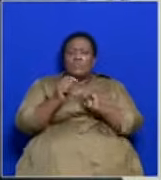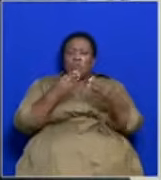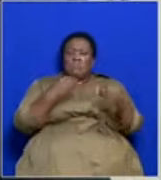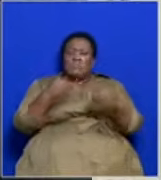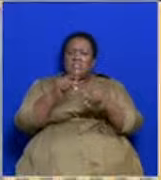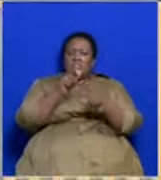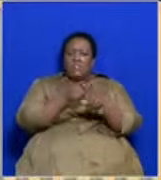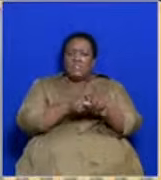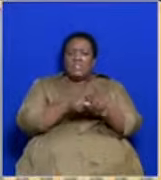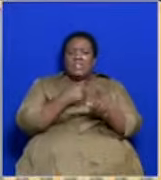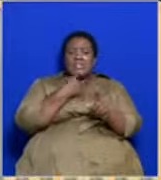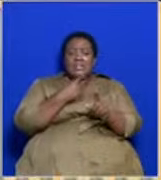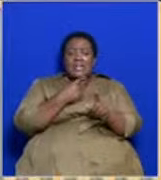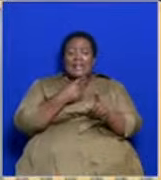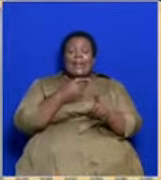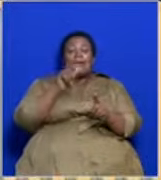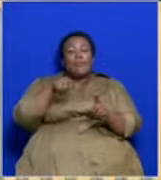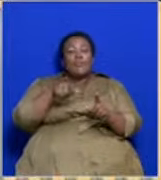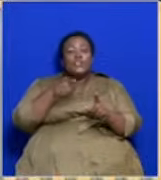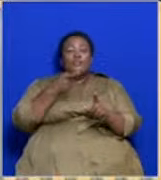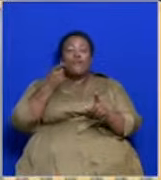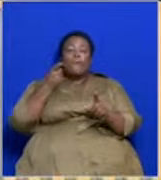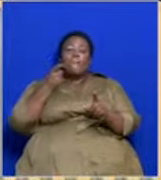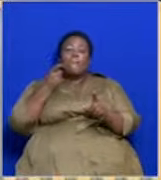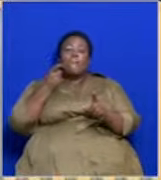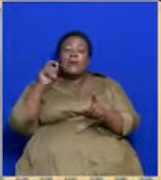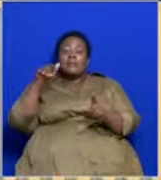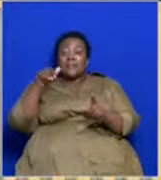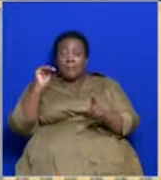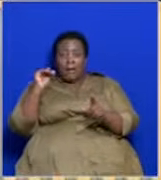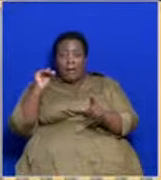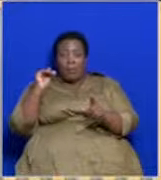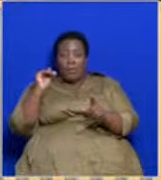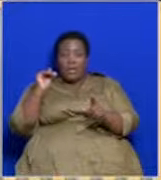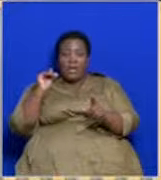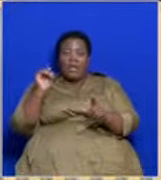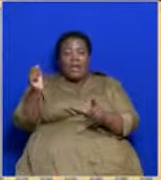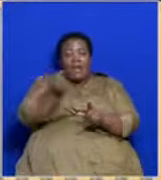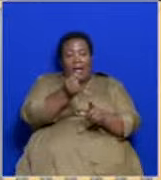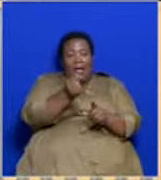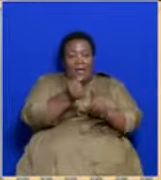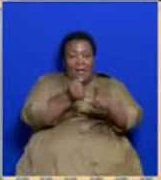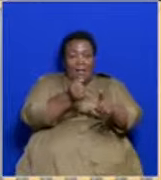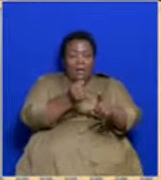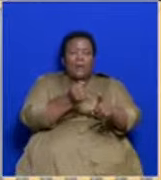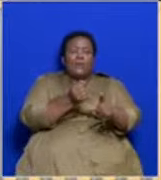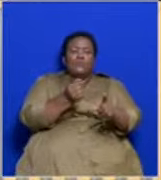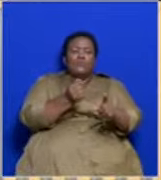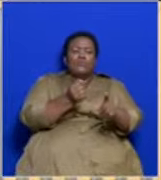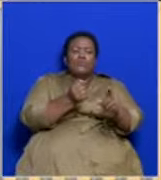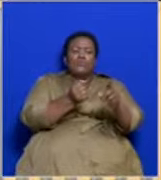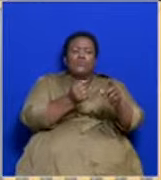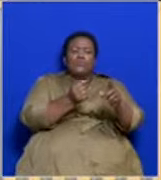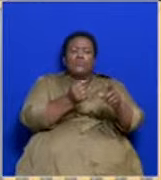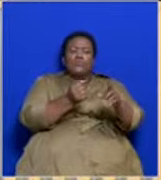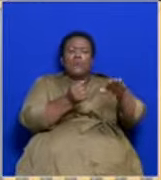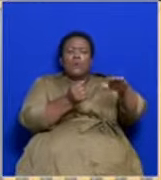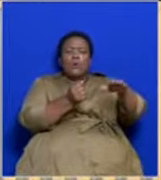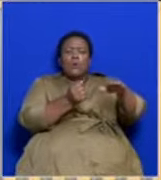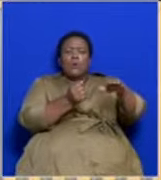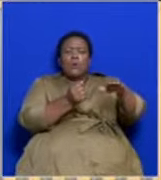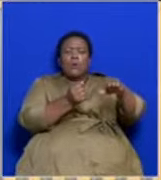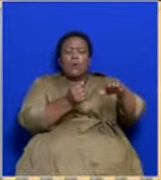Zimbabwean national to load and transport a consignment by truck and trailer to